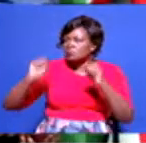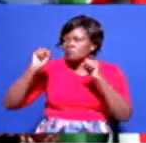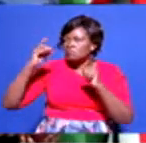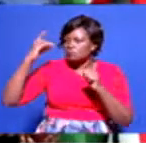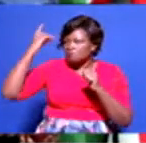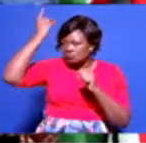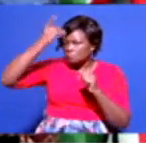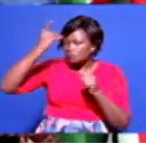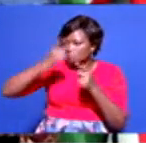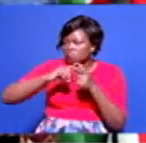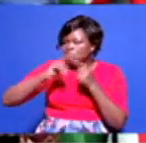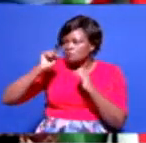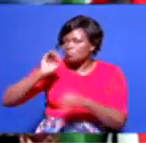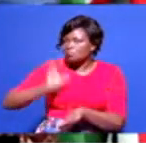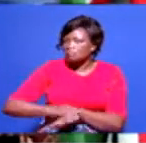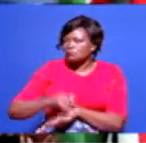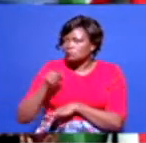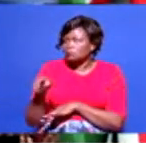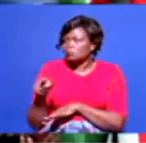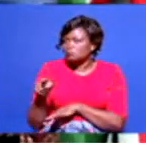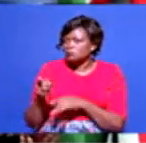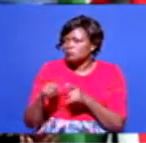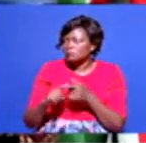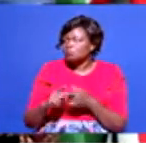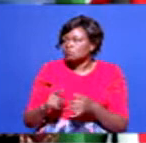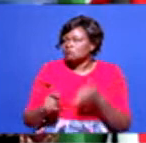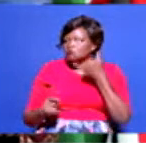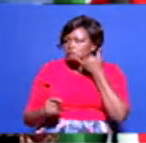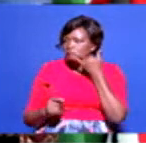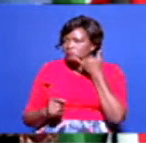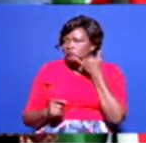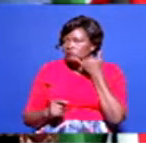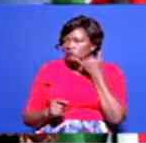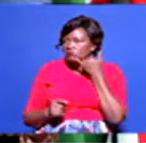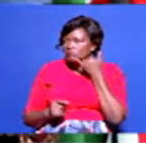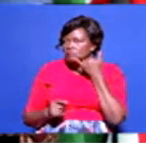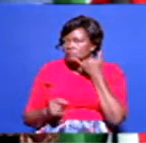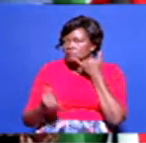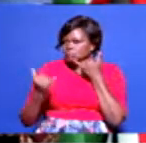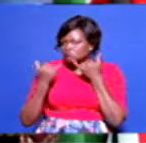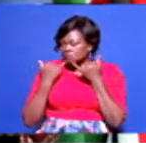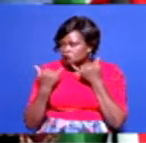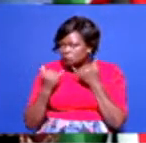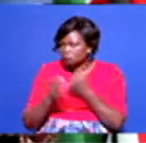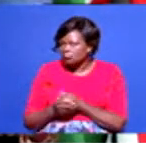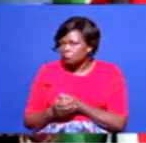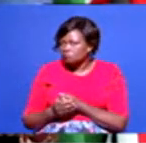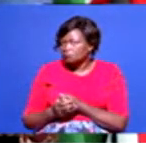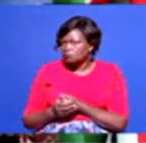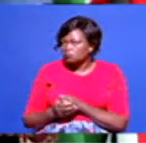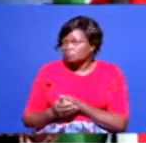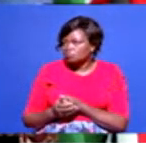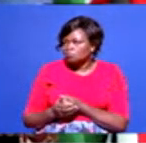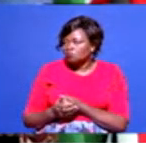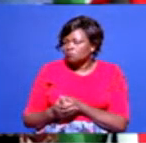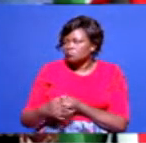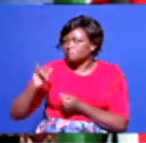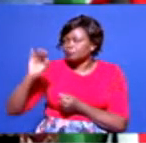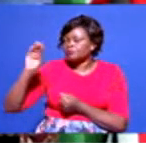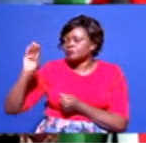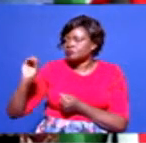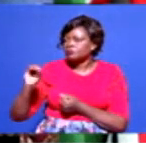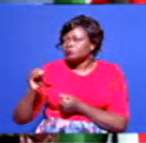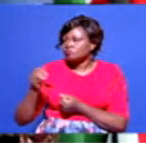can get this show done. And I picked up my phone. I telephoned Ipu, who was then serving as